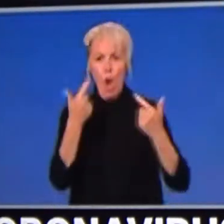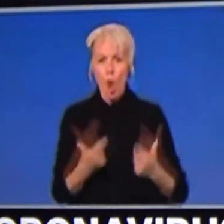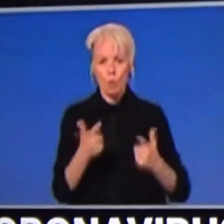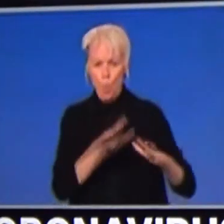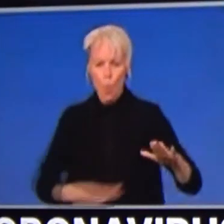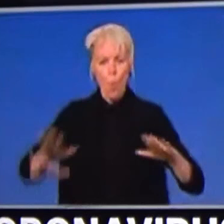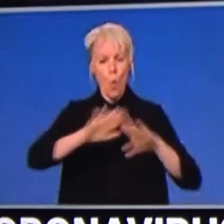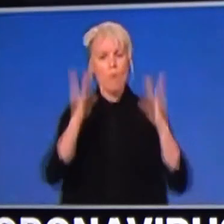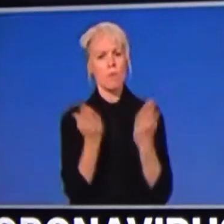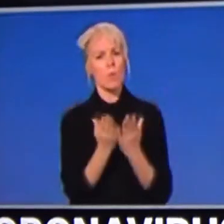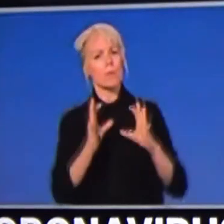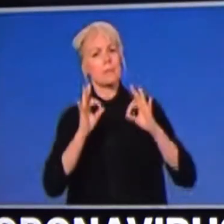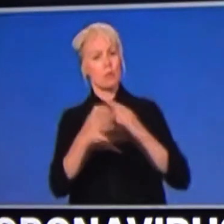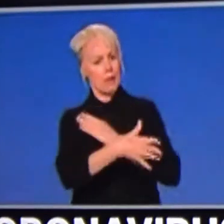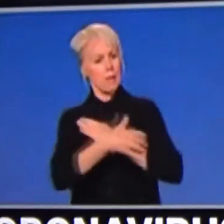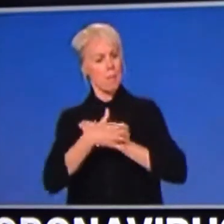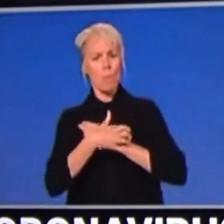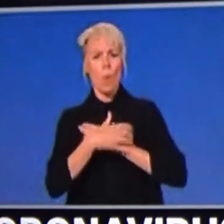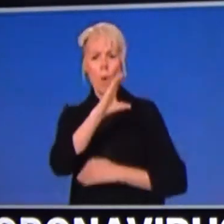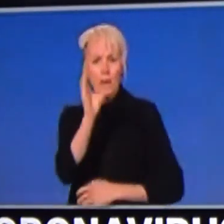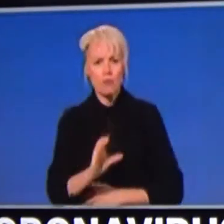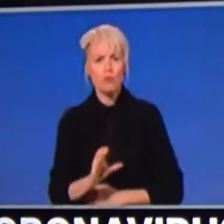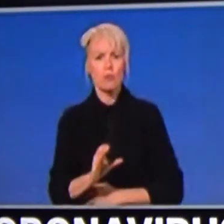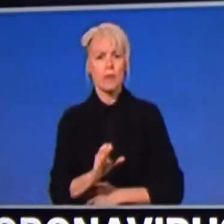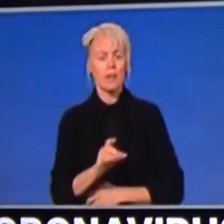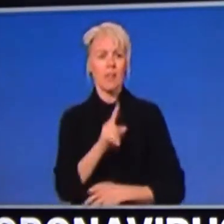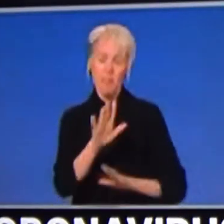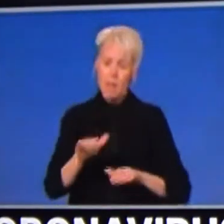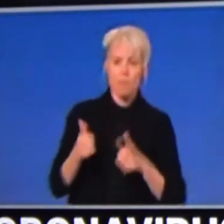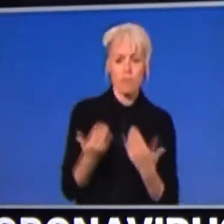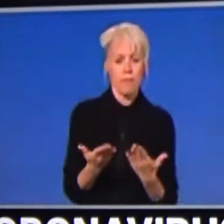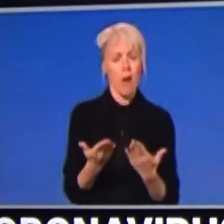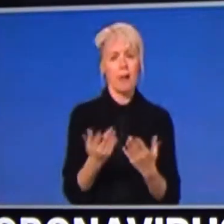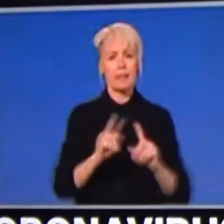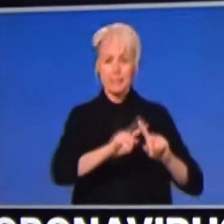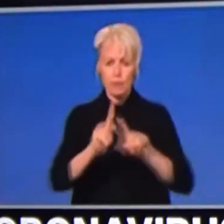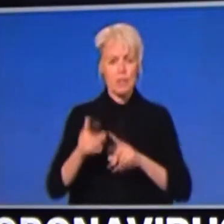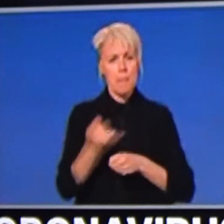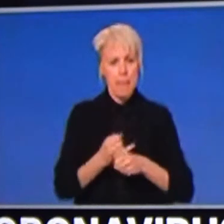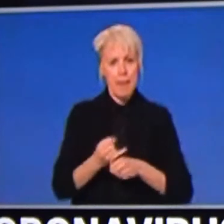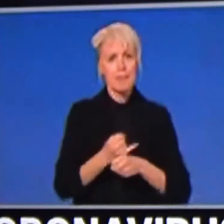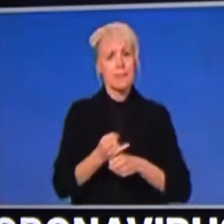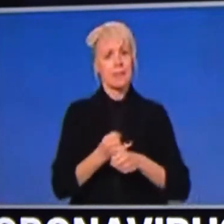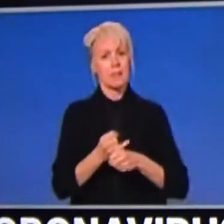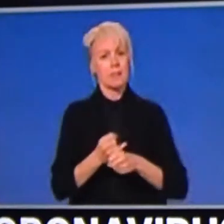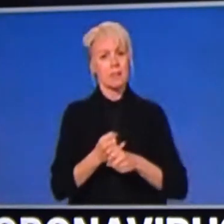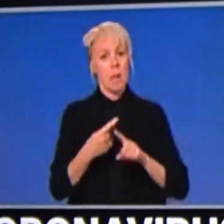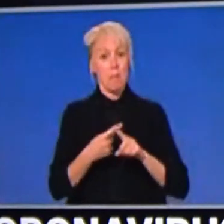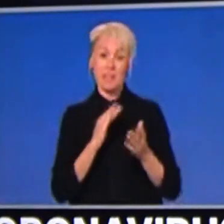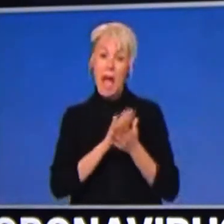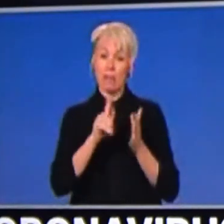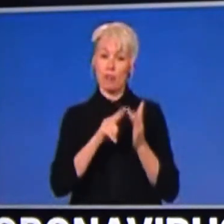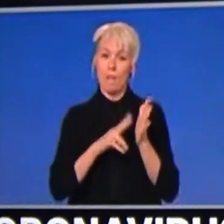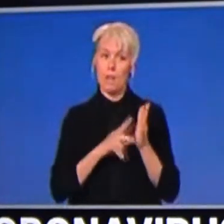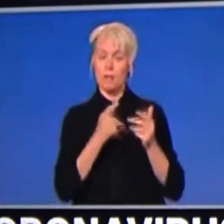of polio vaccination, the safety of essential medicines and vaccines, eliminating mother-to-child transmission of HIV